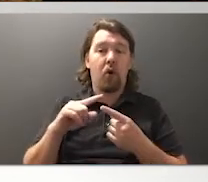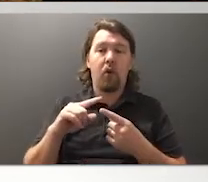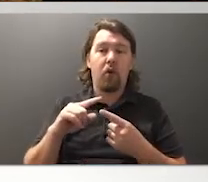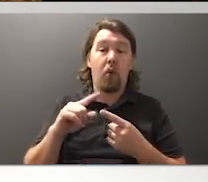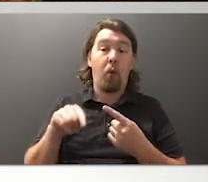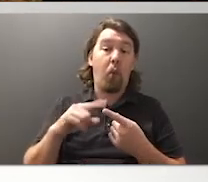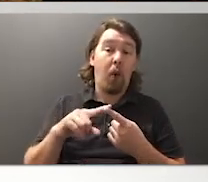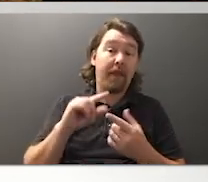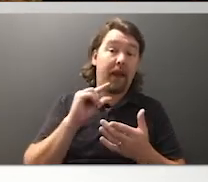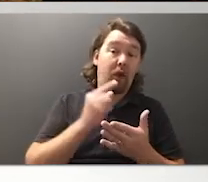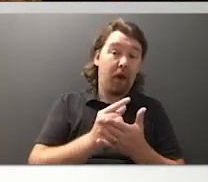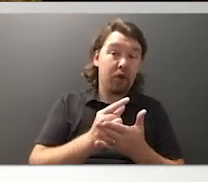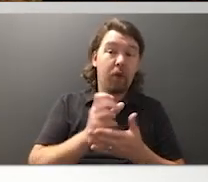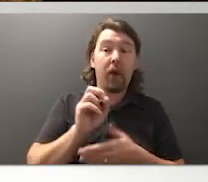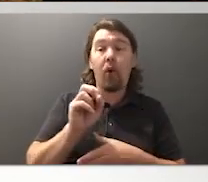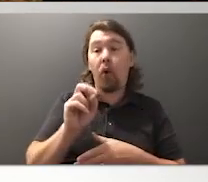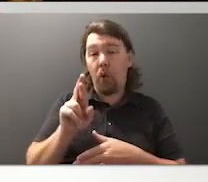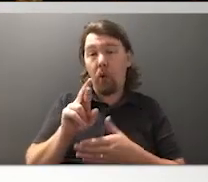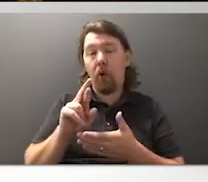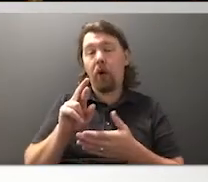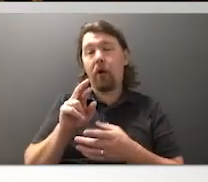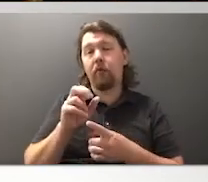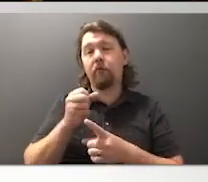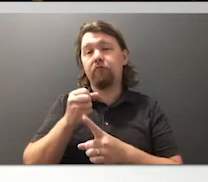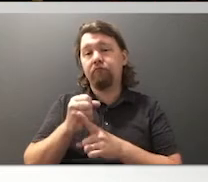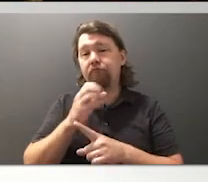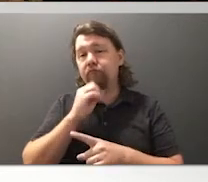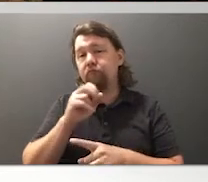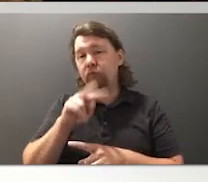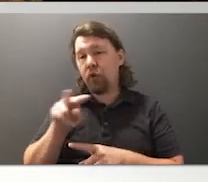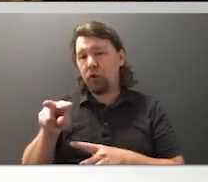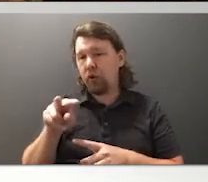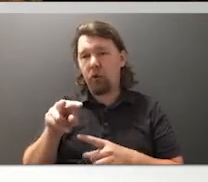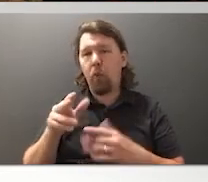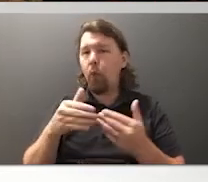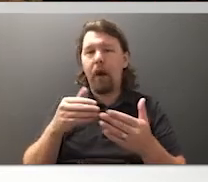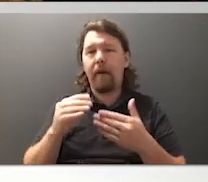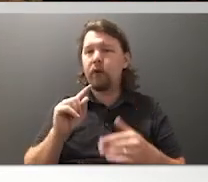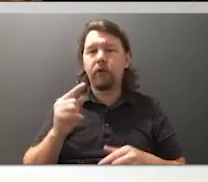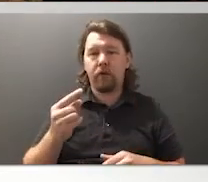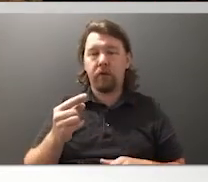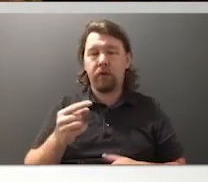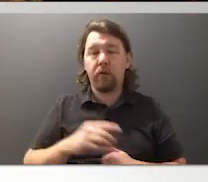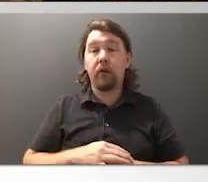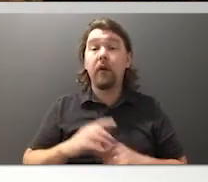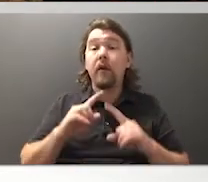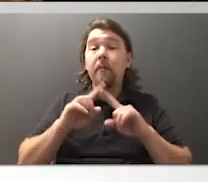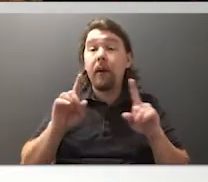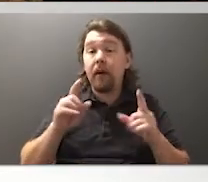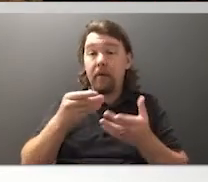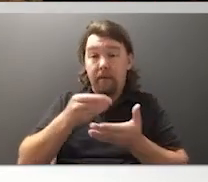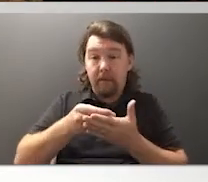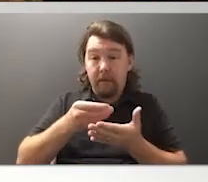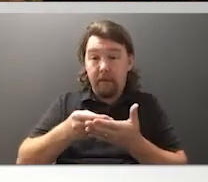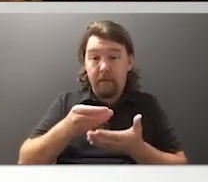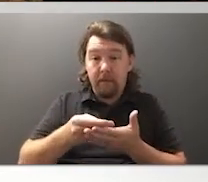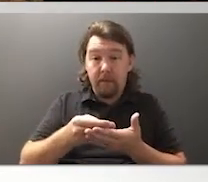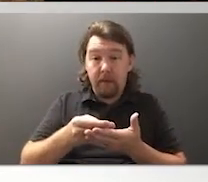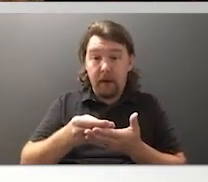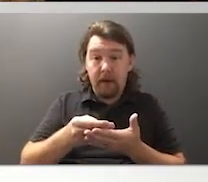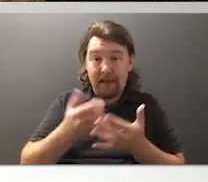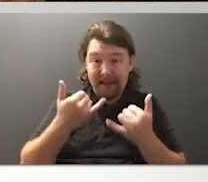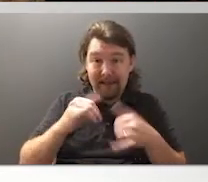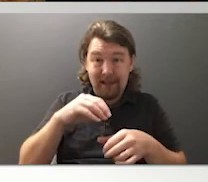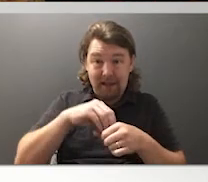or turn 22 for additional funding, whichever comes first. But if there's funding still in the account, they